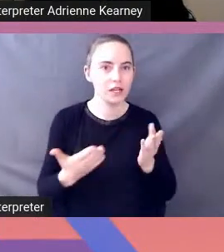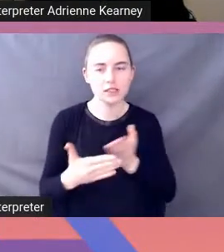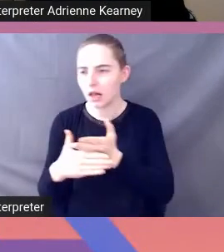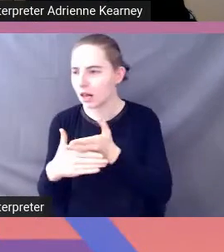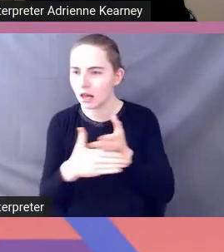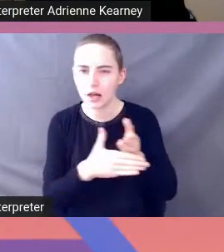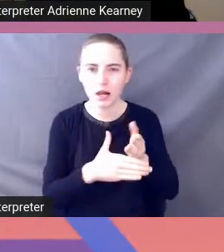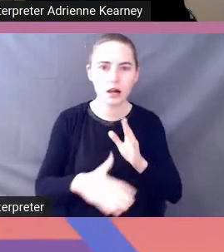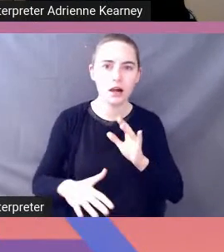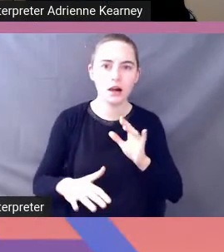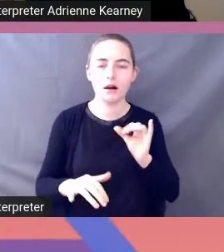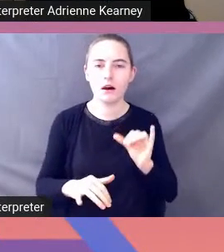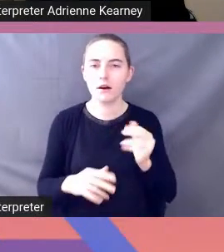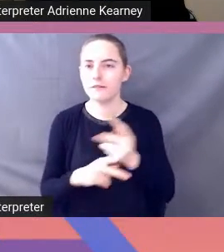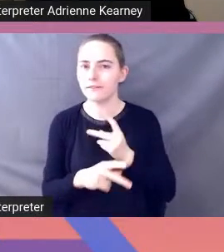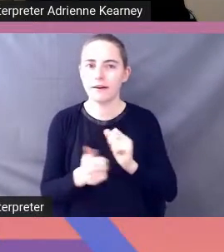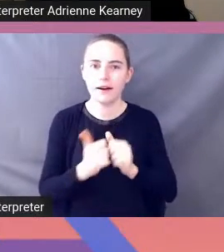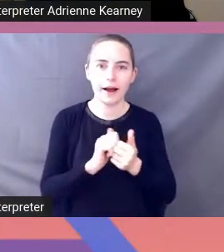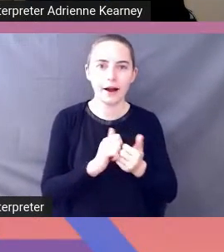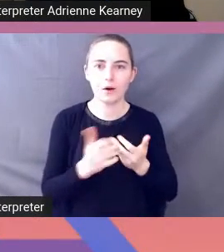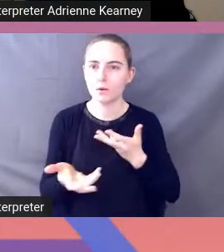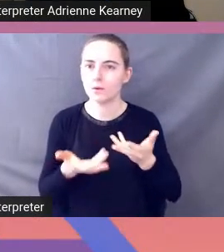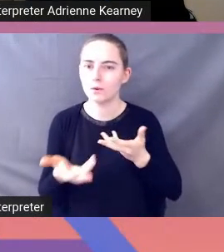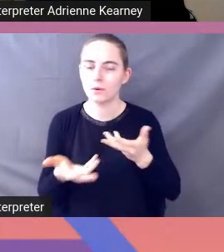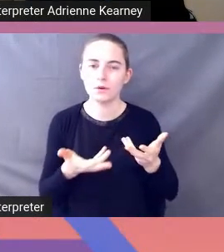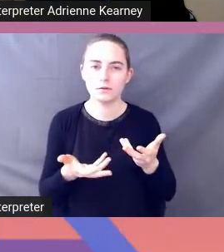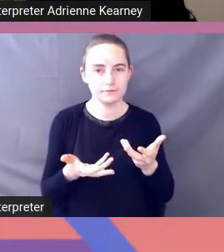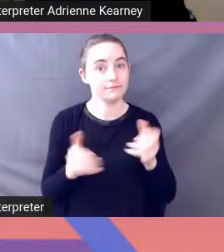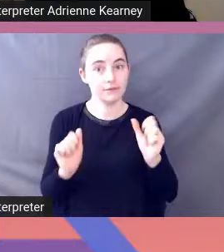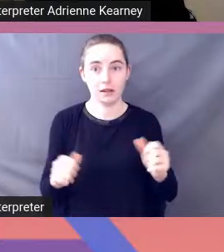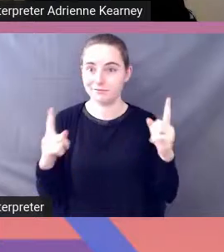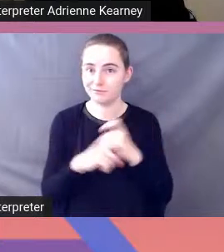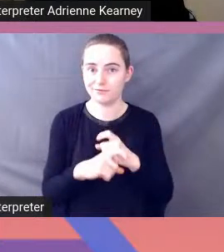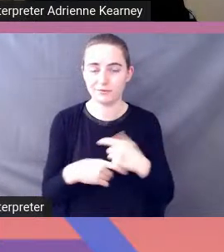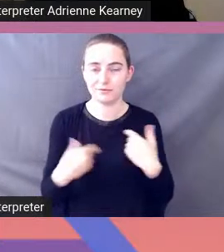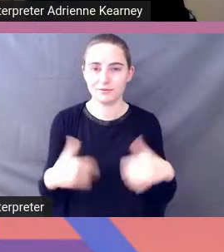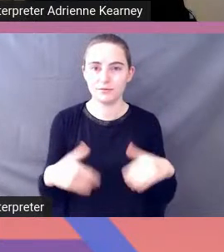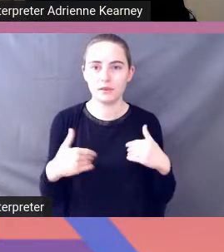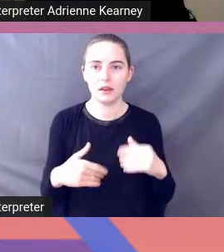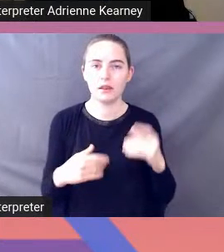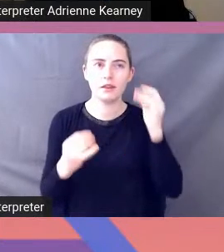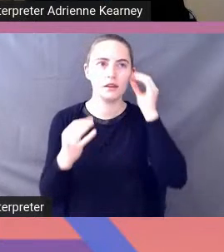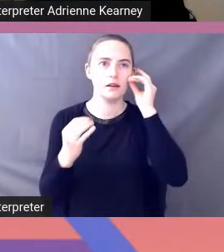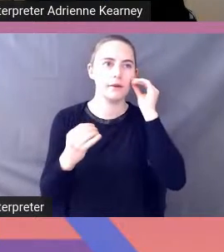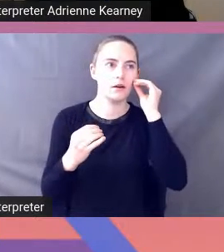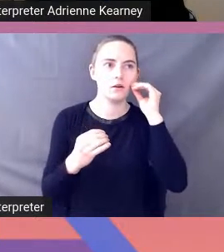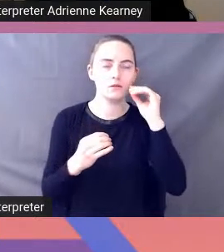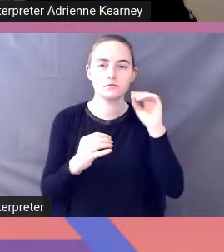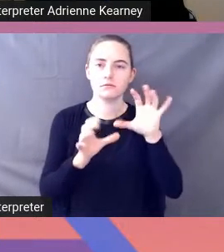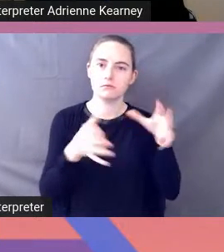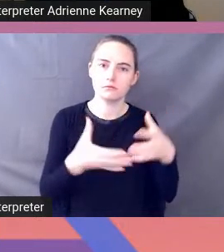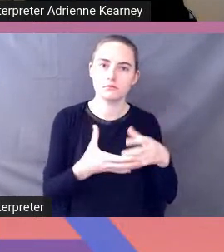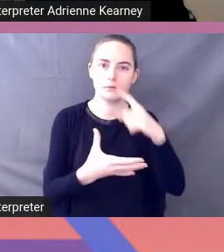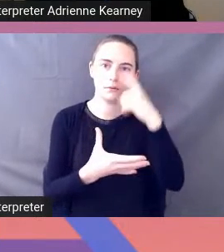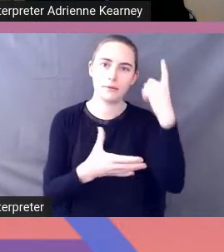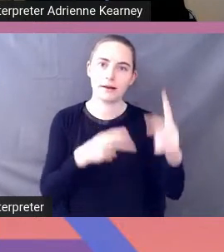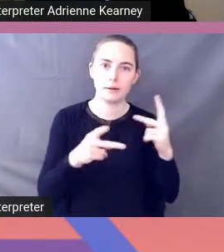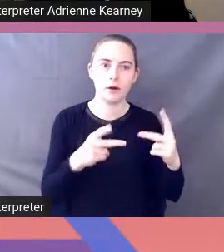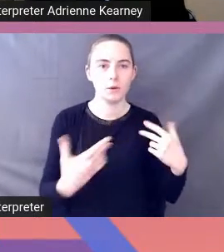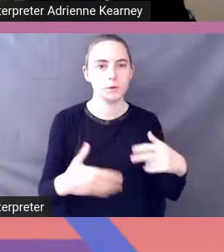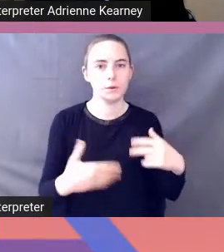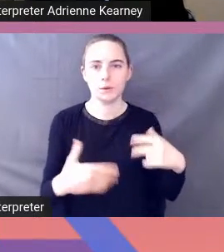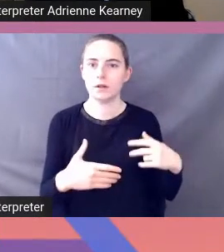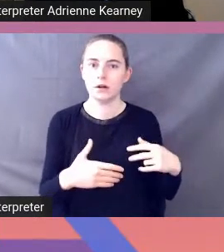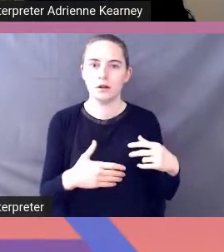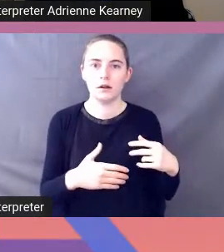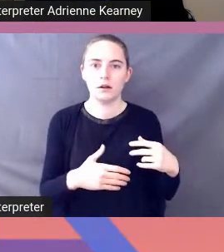And it can get super complicated thinking about how Black people are kind of hyper visible in the media. You